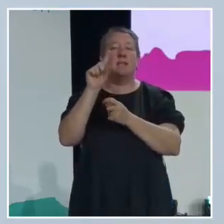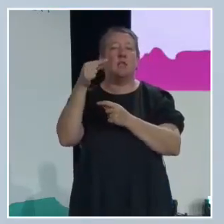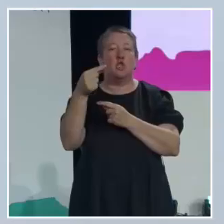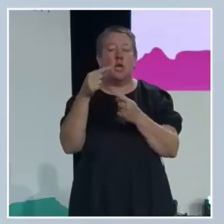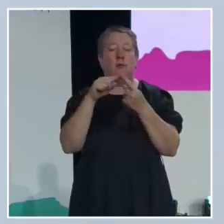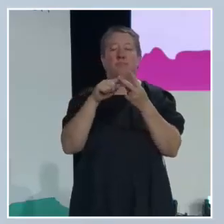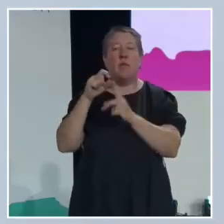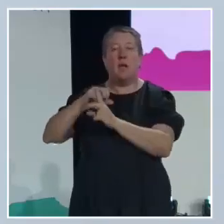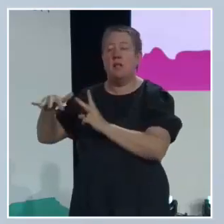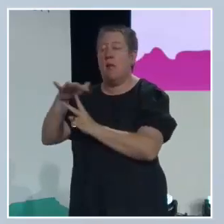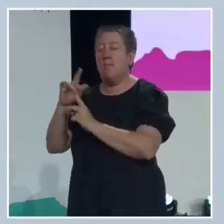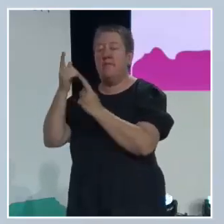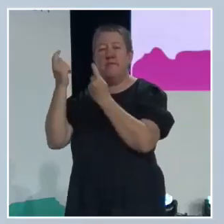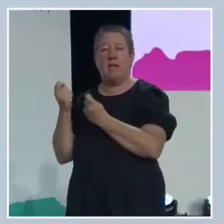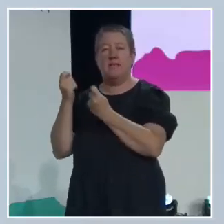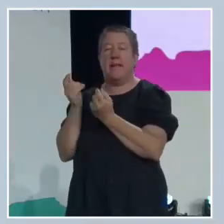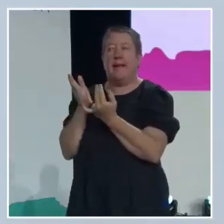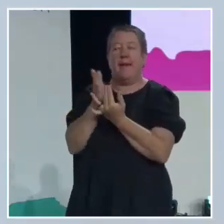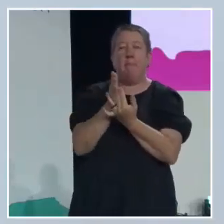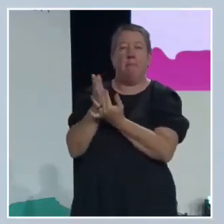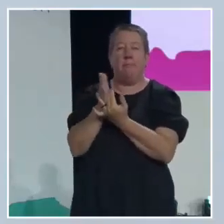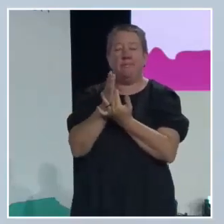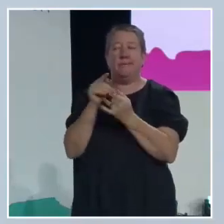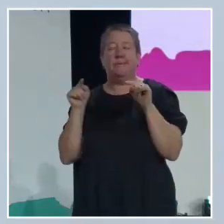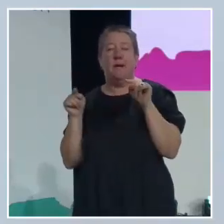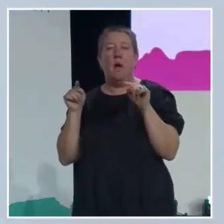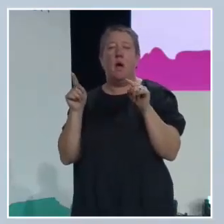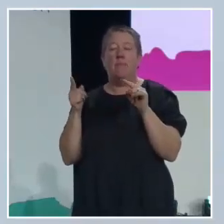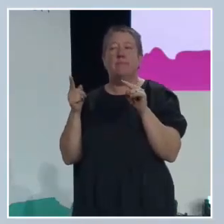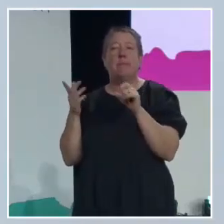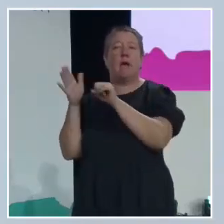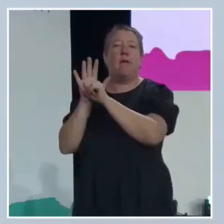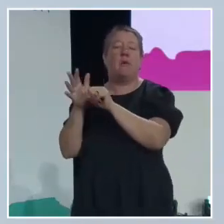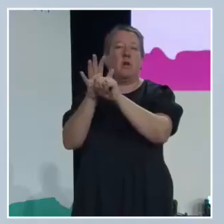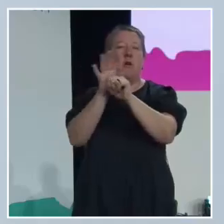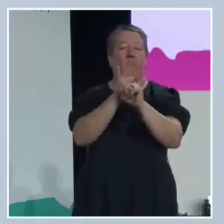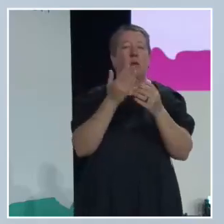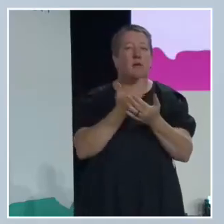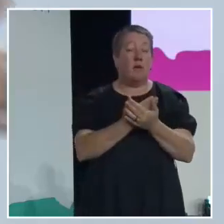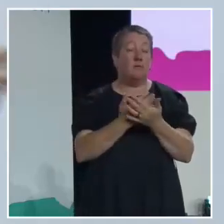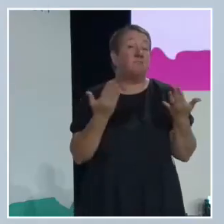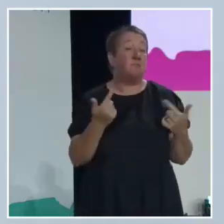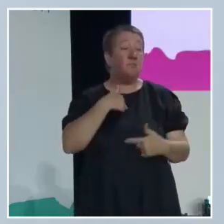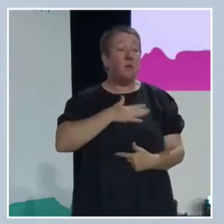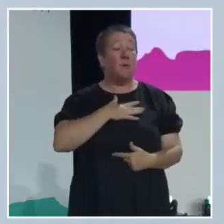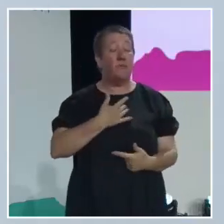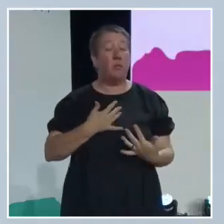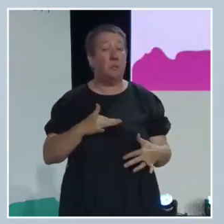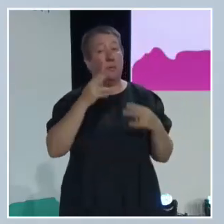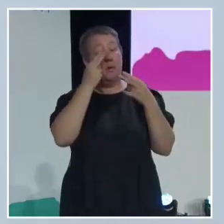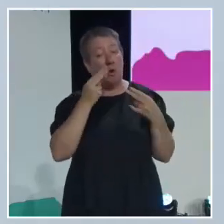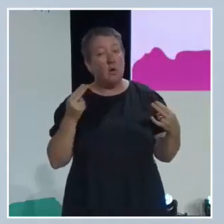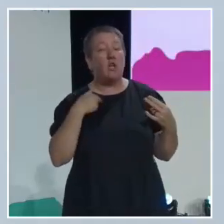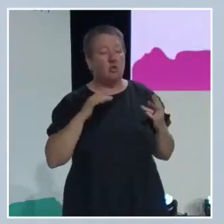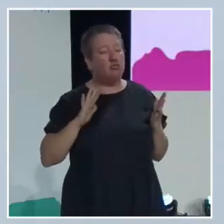gaps. So in this context, I'm greatly honored to join you to commend this